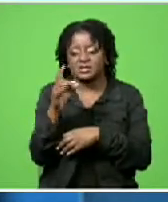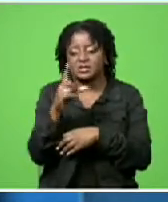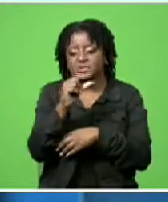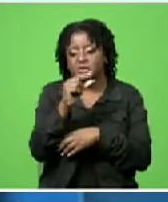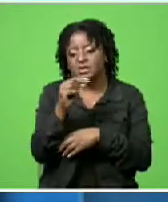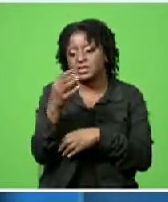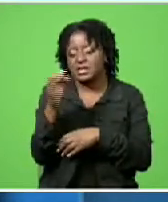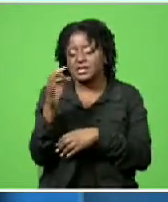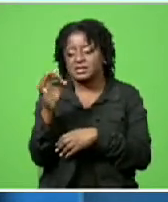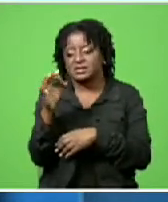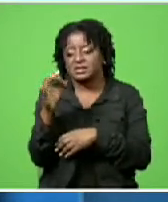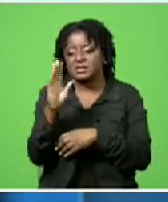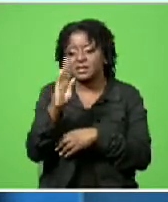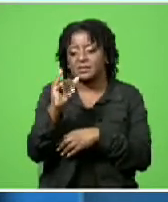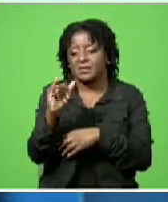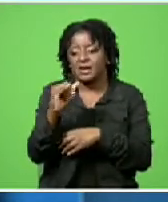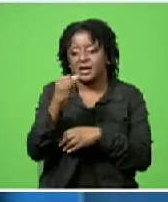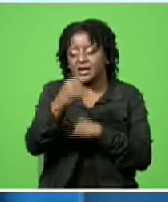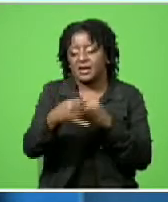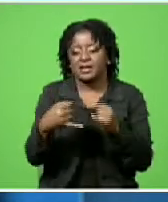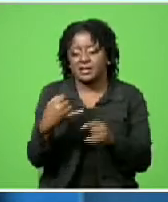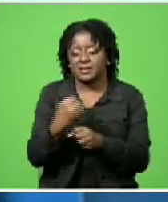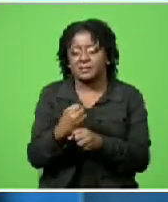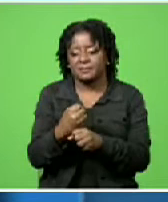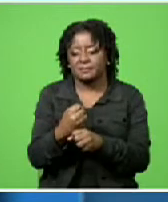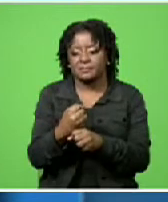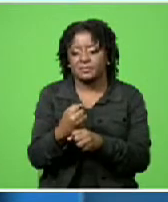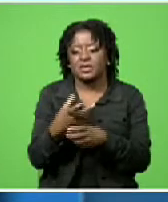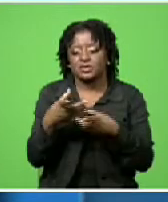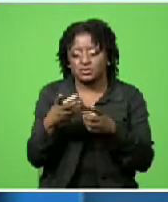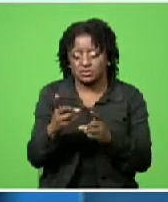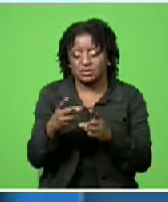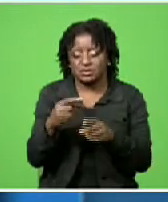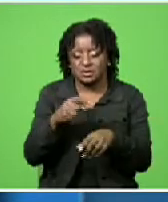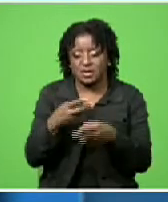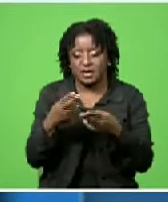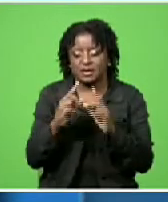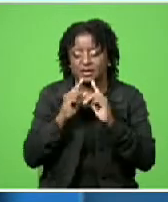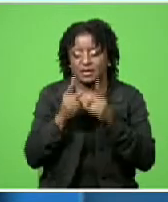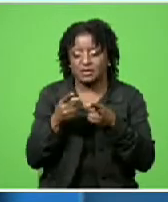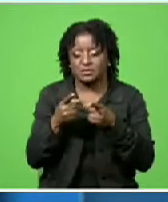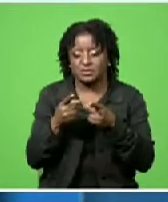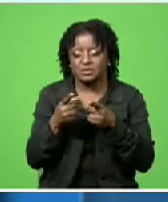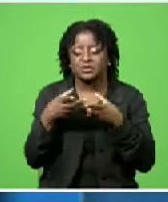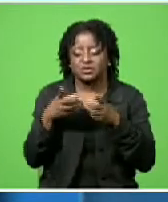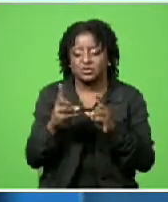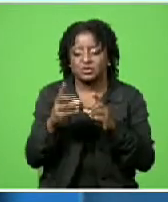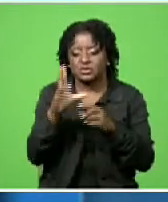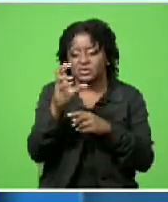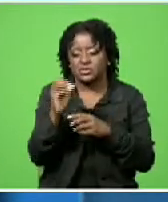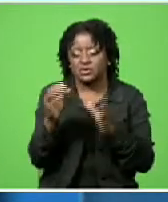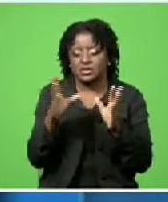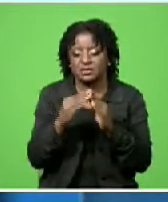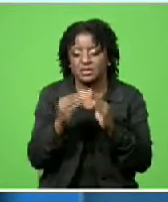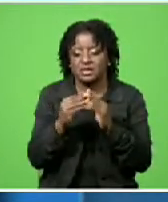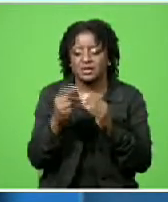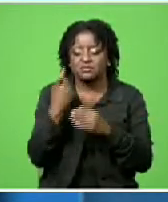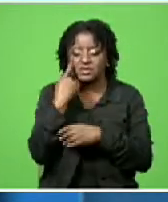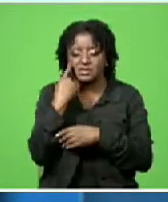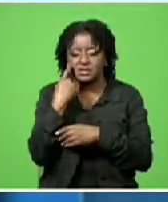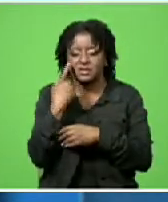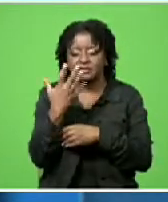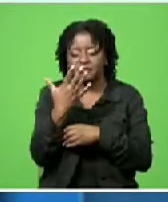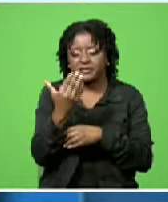2018-2019 biennium. The announcement was made during the occasion of the 30th Assembly of the IMO meeting recently. With over